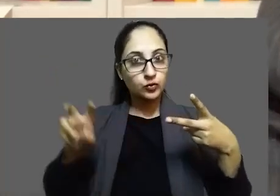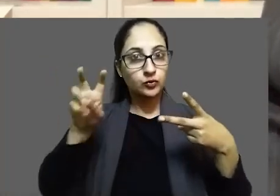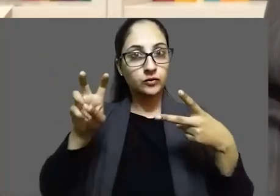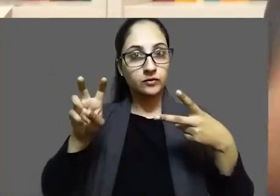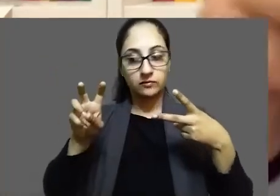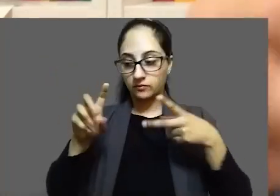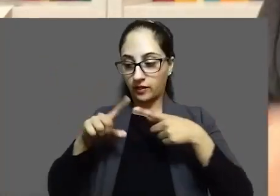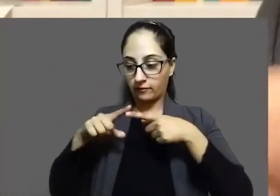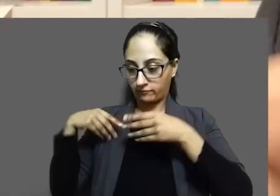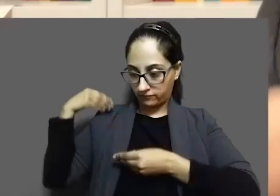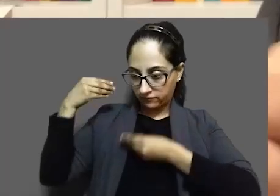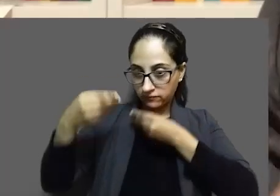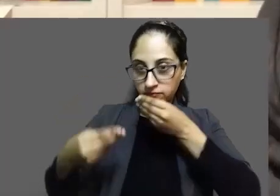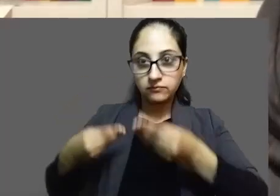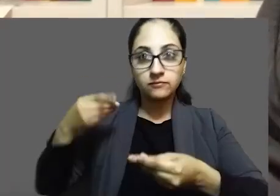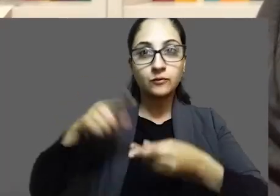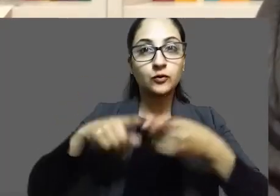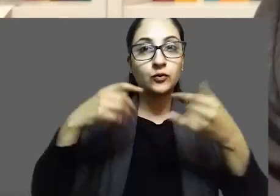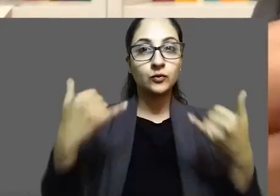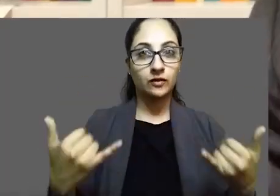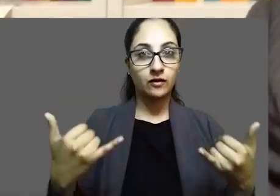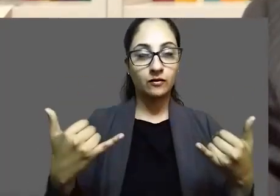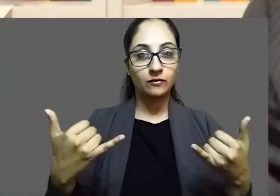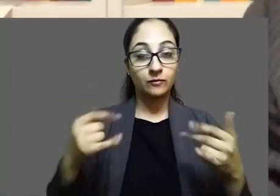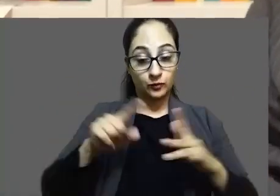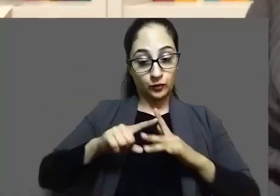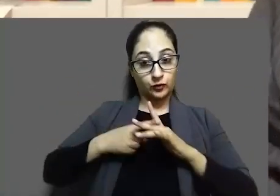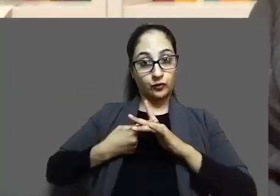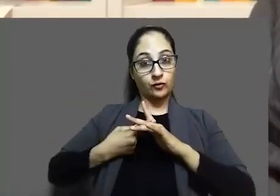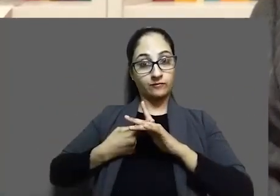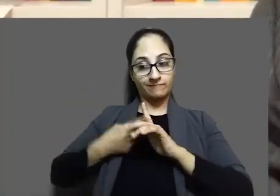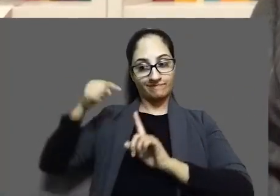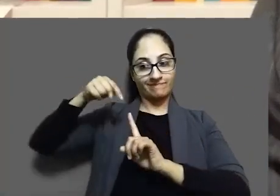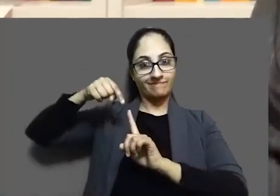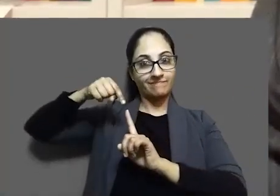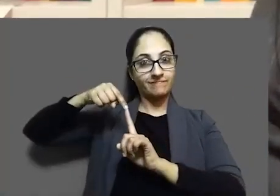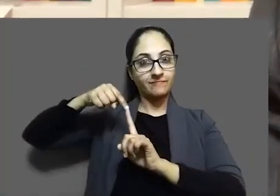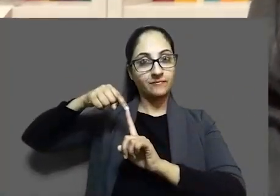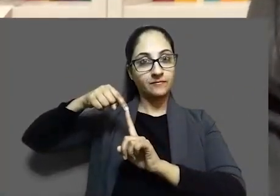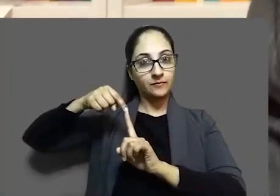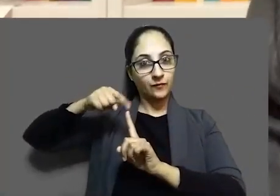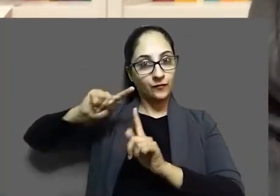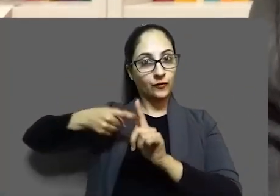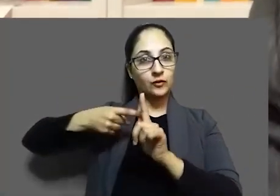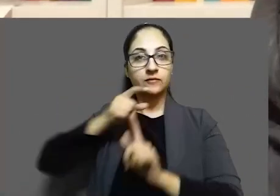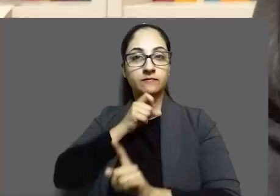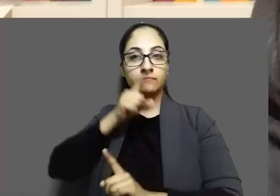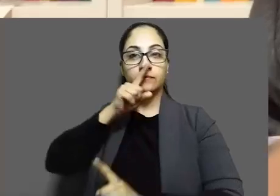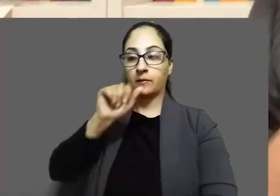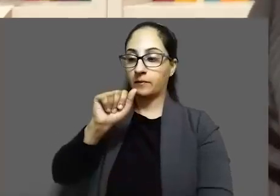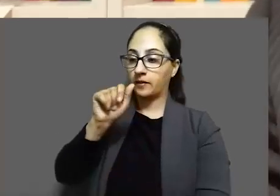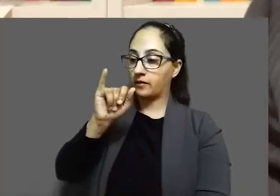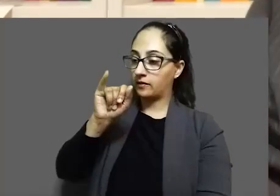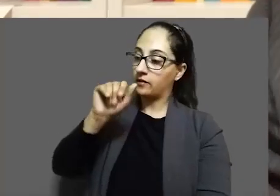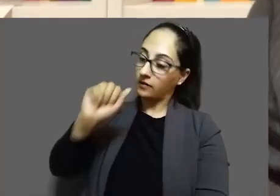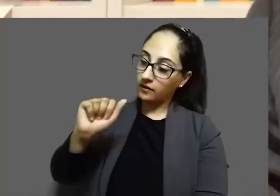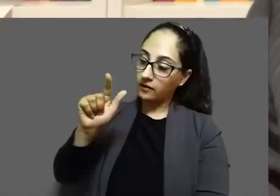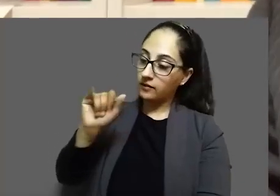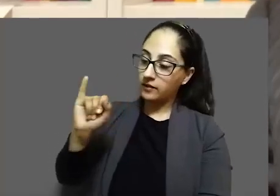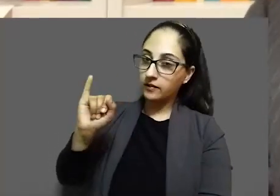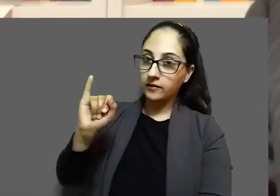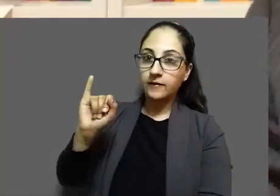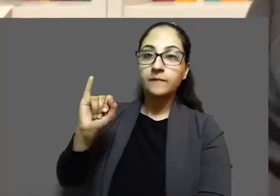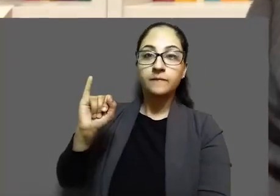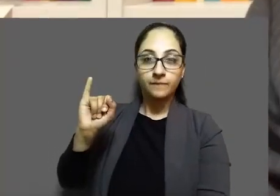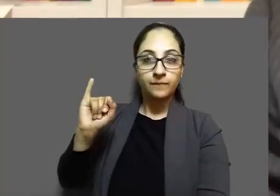also saying this is where we're at now because of where we came from. So it's not just about the history, but it's about understanding our present